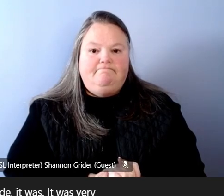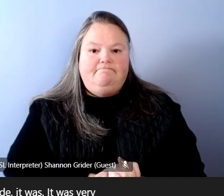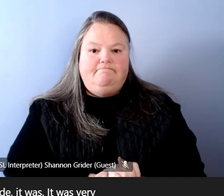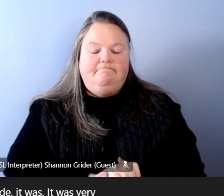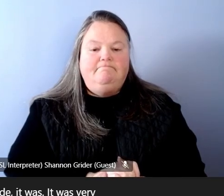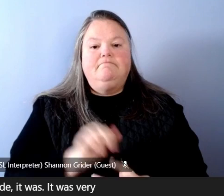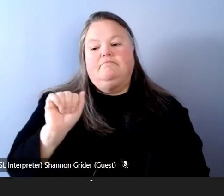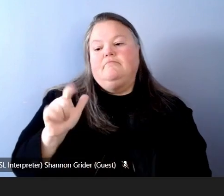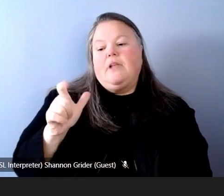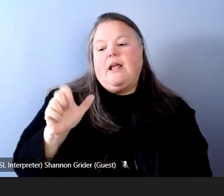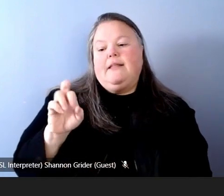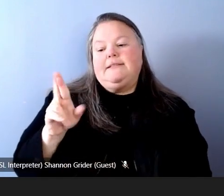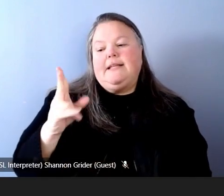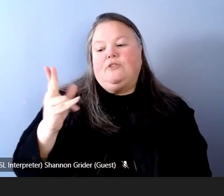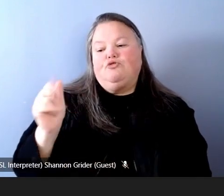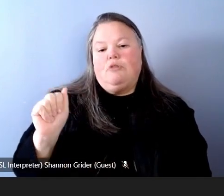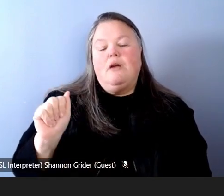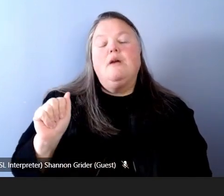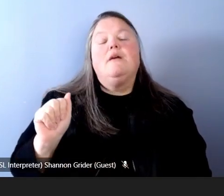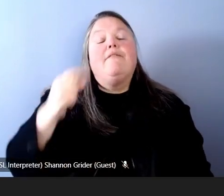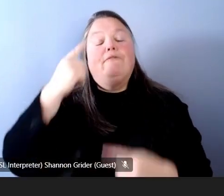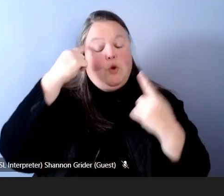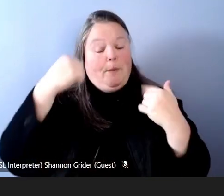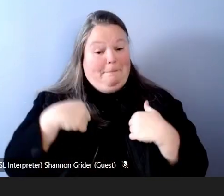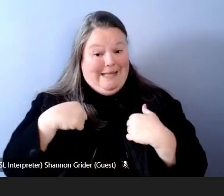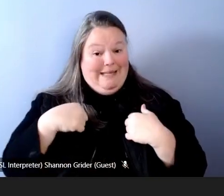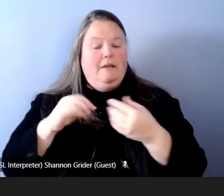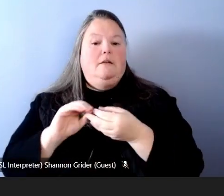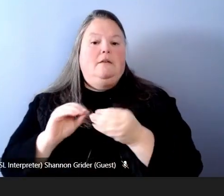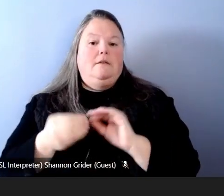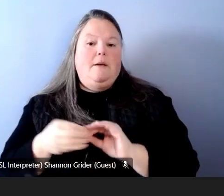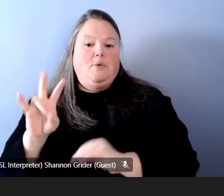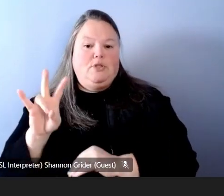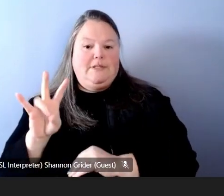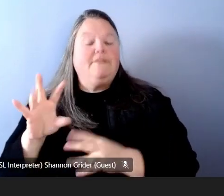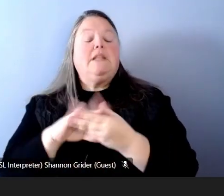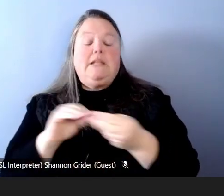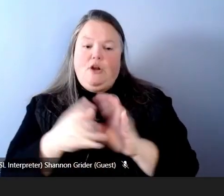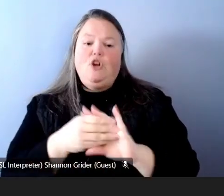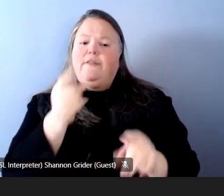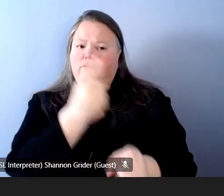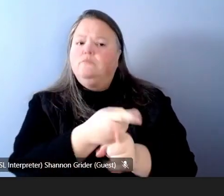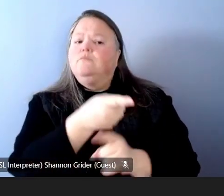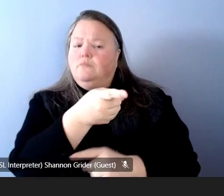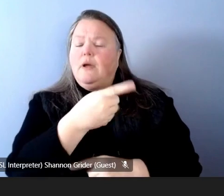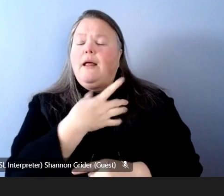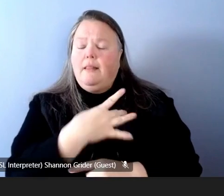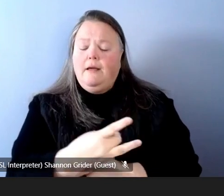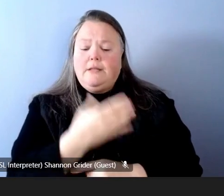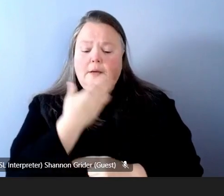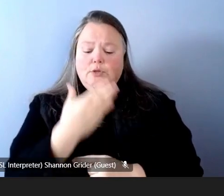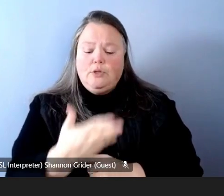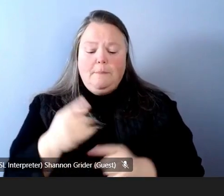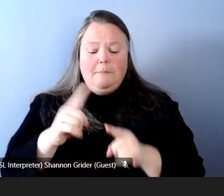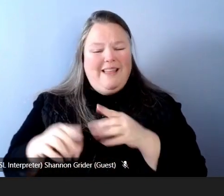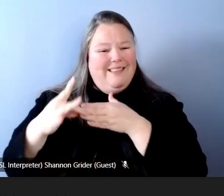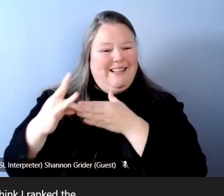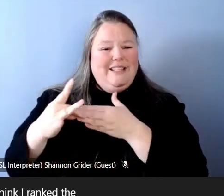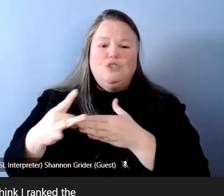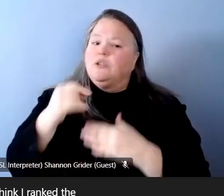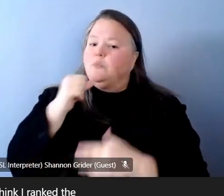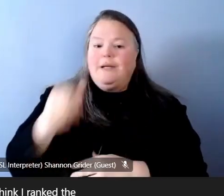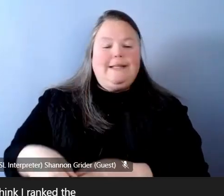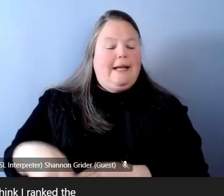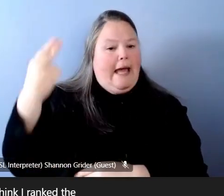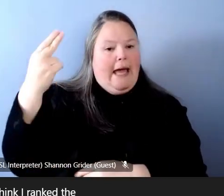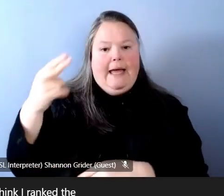I will say for me, number 7, the narrative was really good. I don't think I ranked the leadership as high